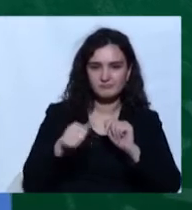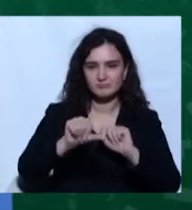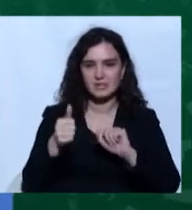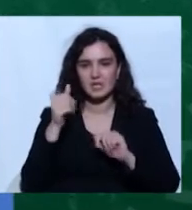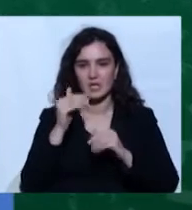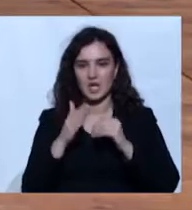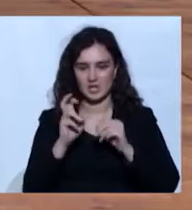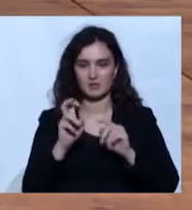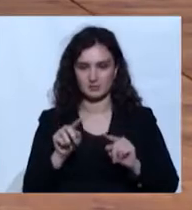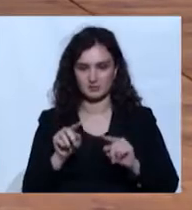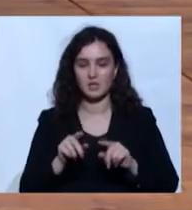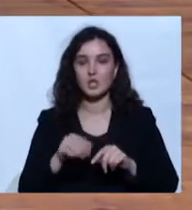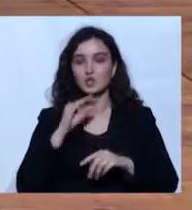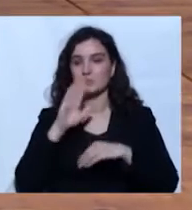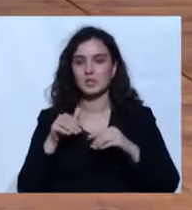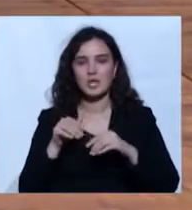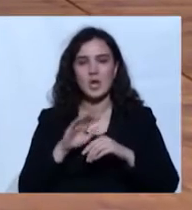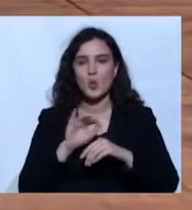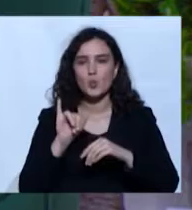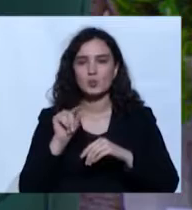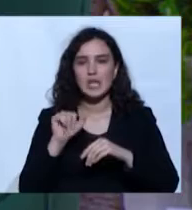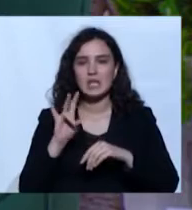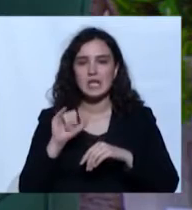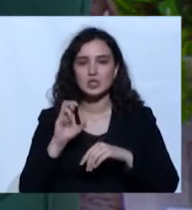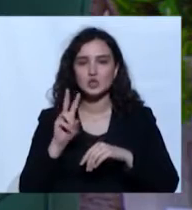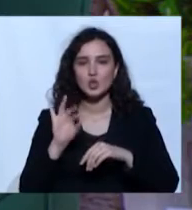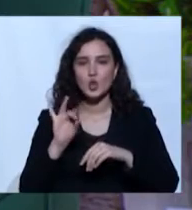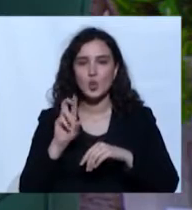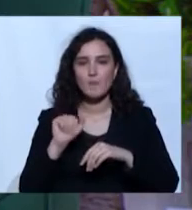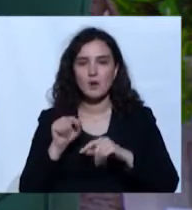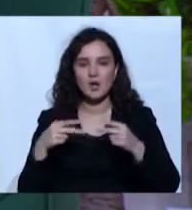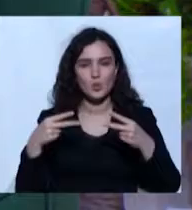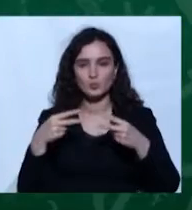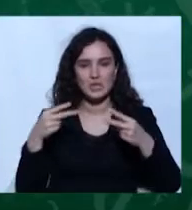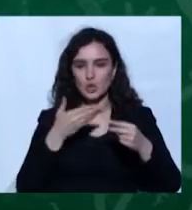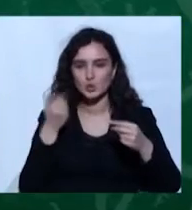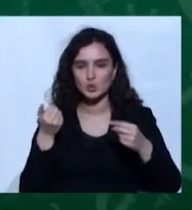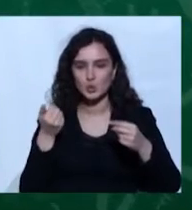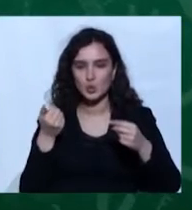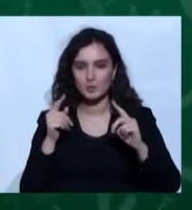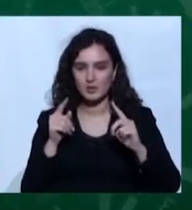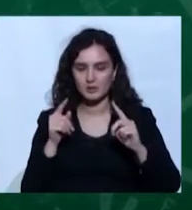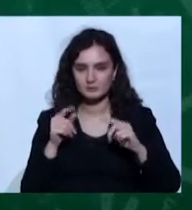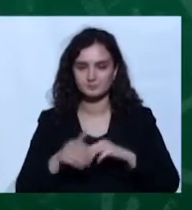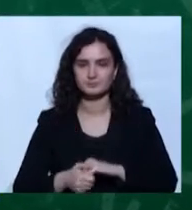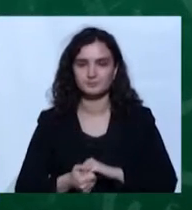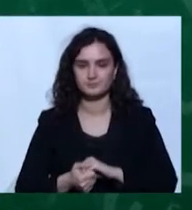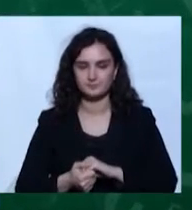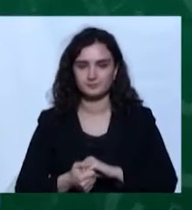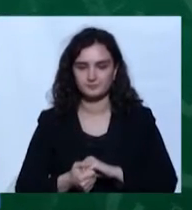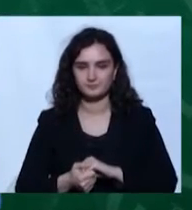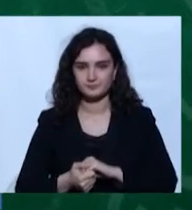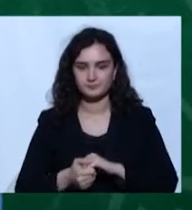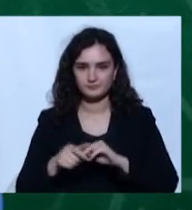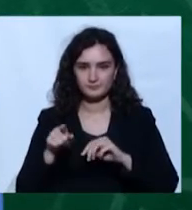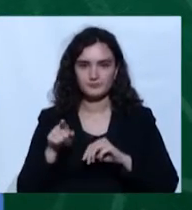something. Now we have inequality, and an inequality is a difference in quality or